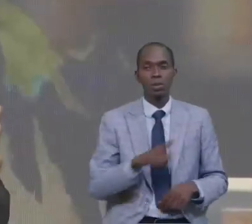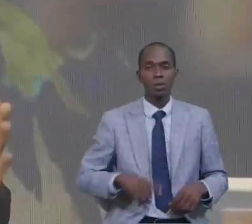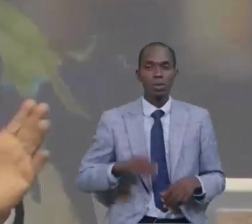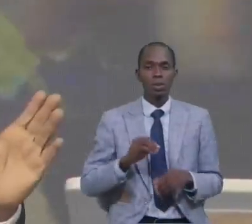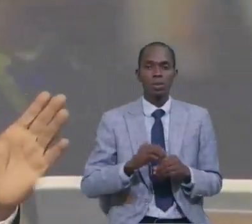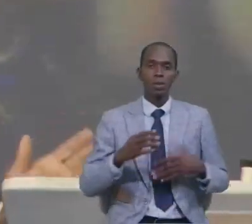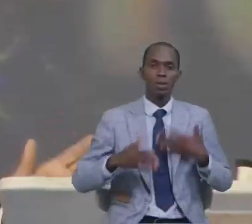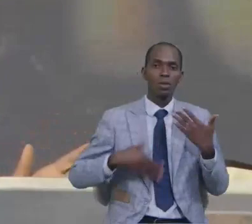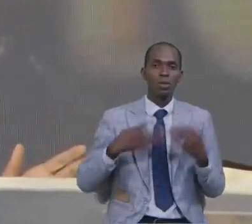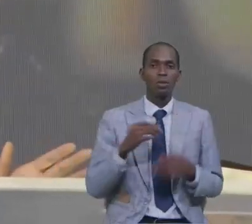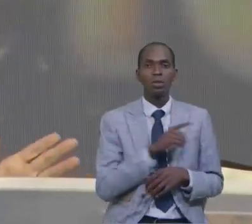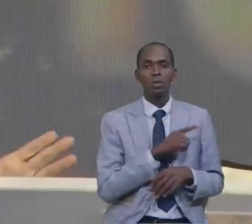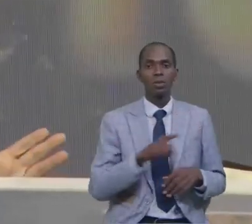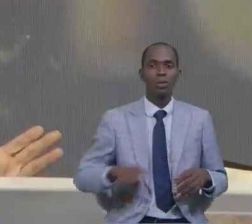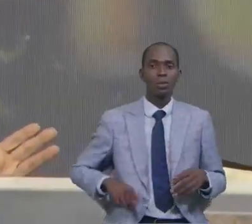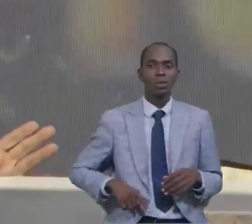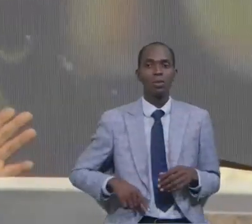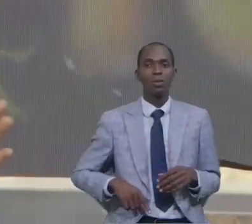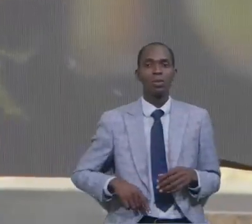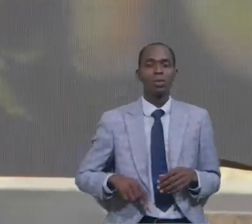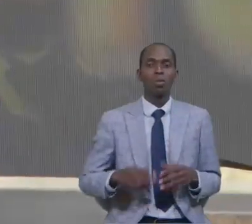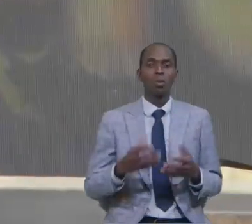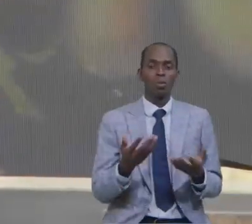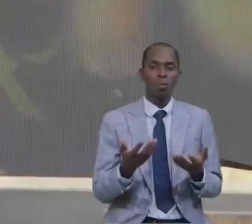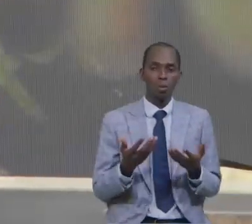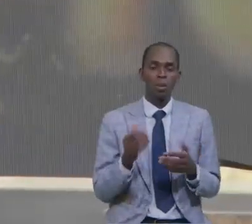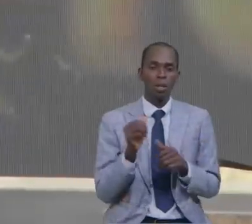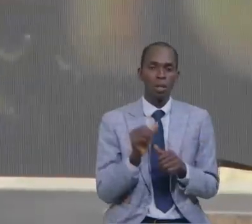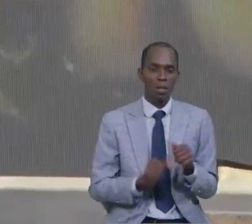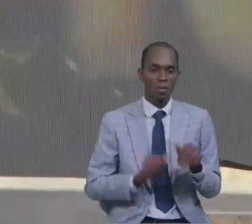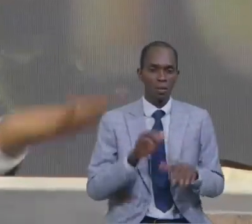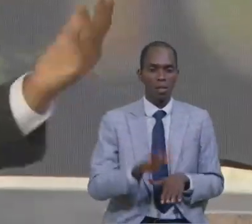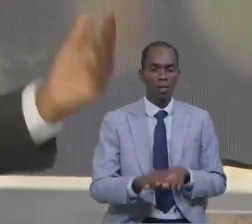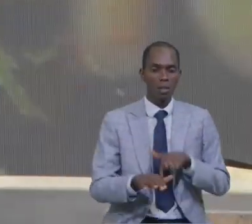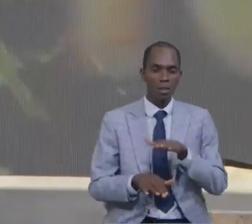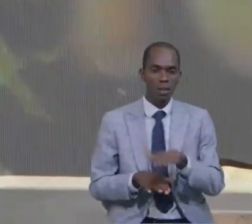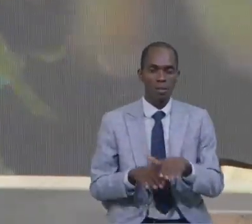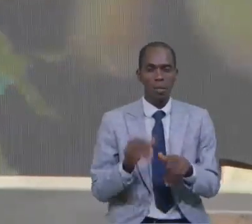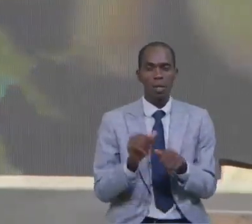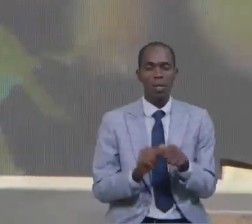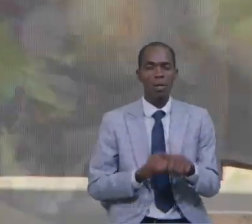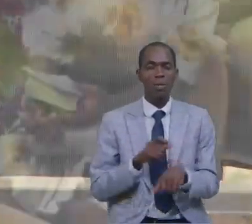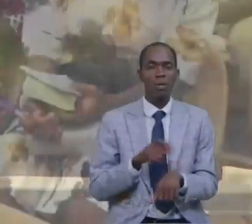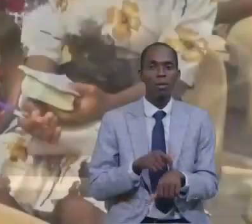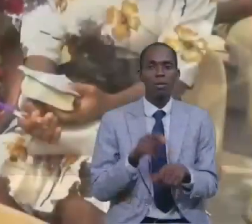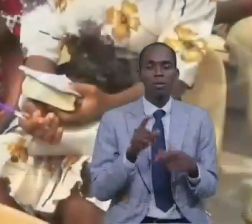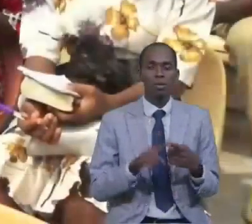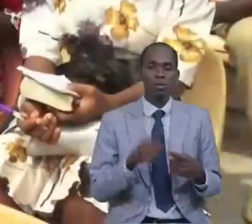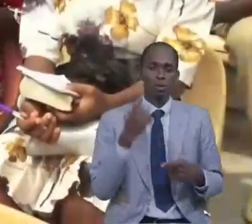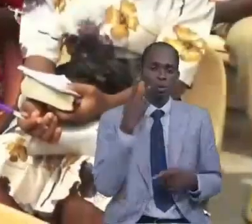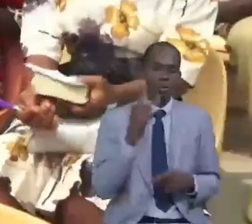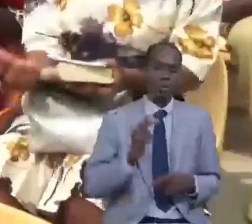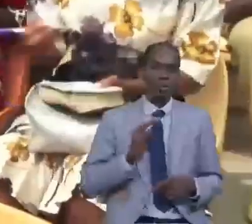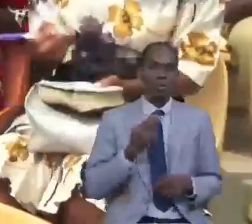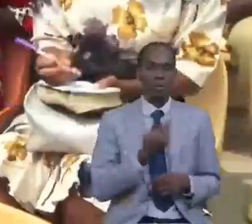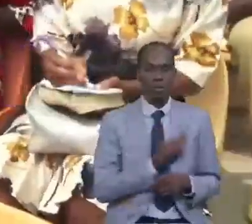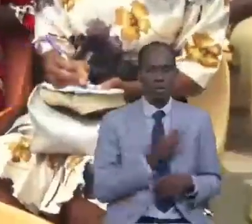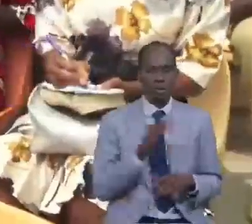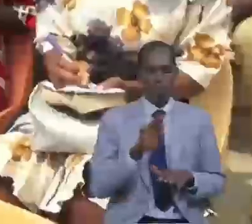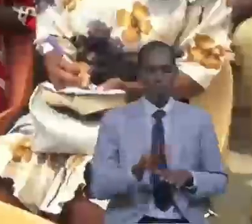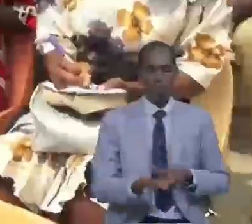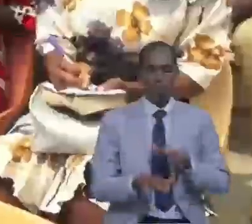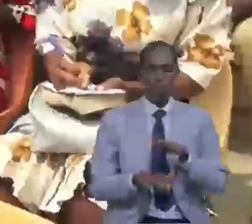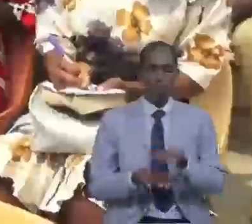see us walking, abiding, living in the fullness of Christ.